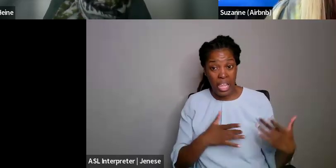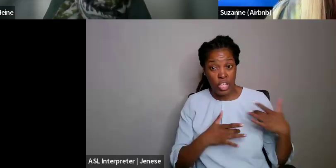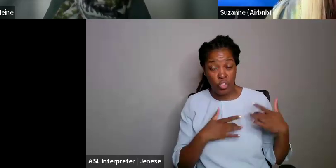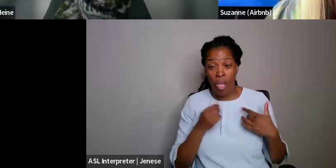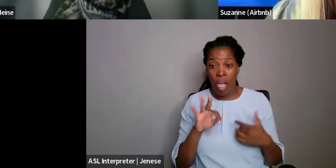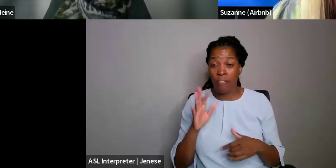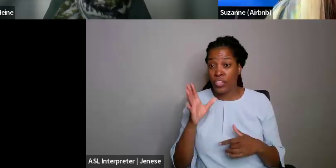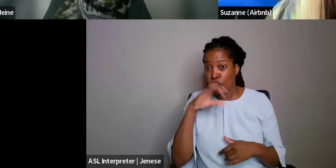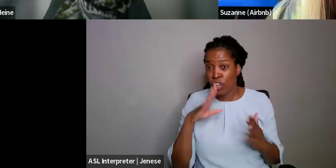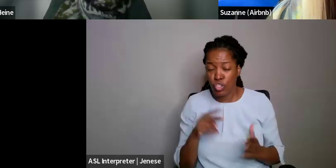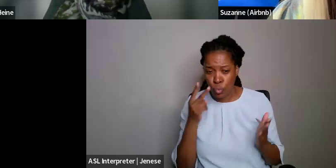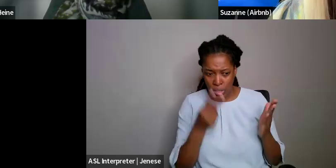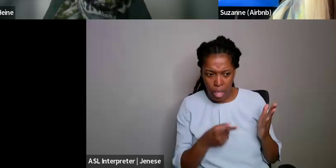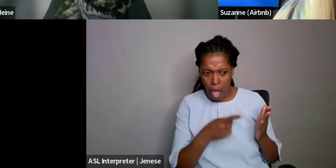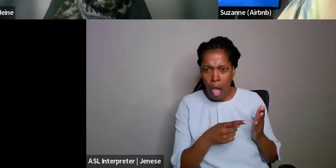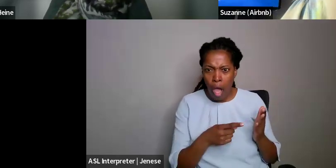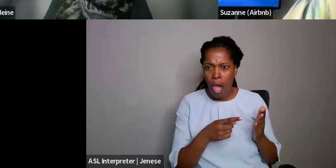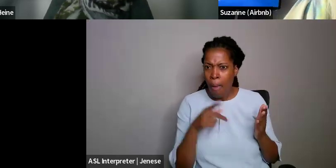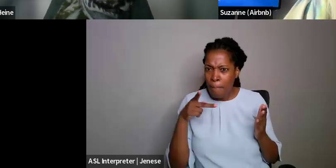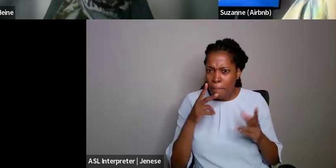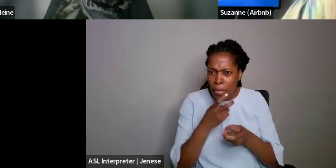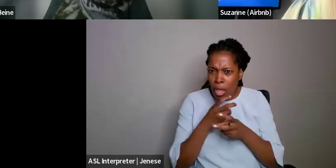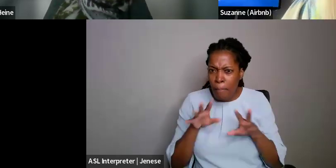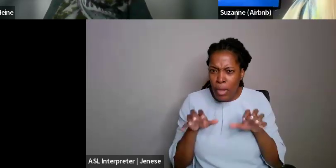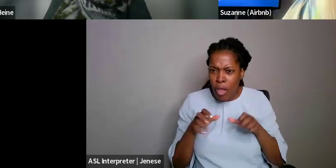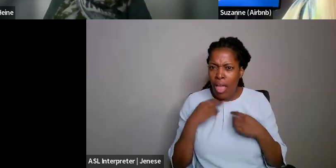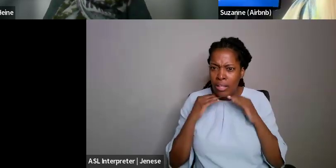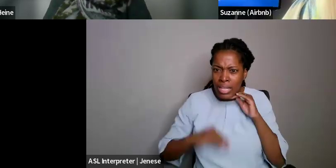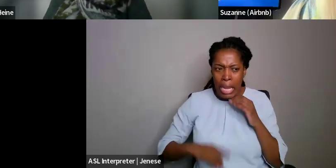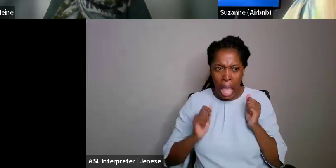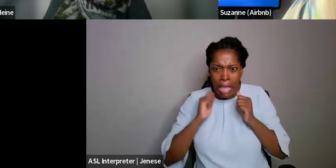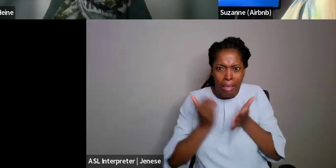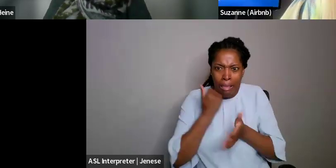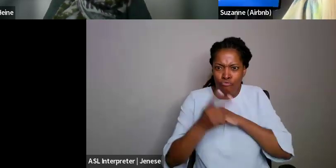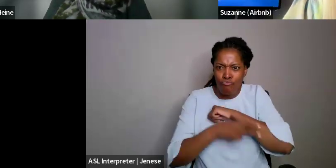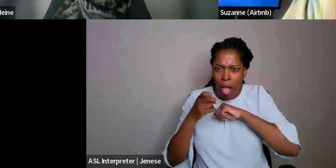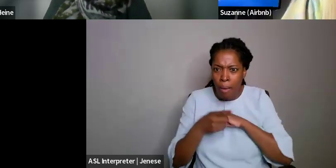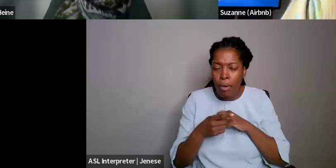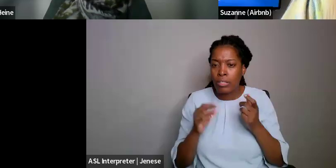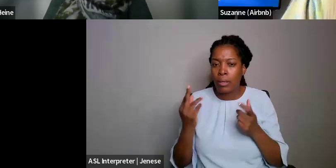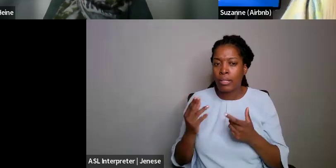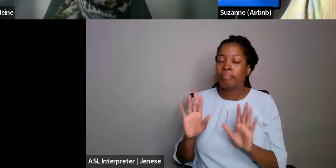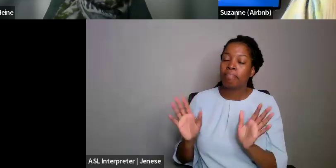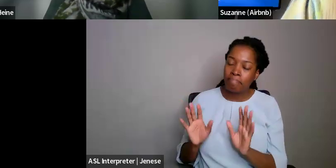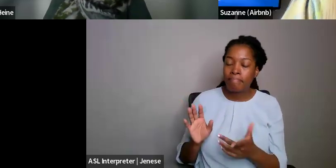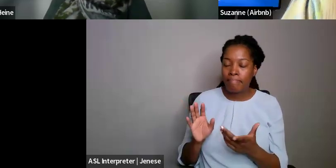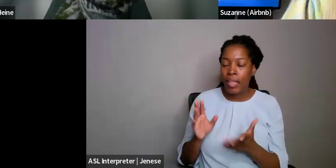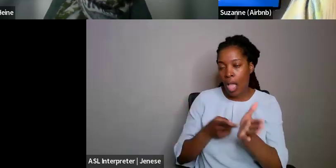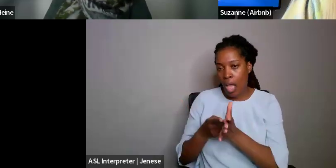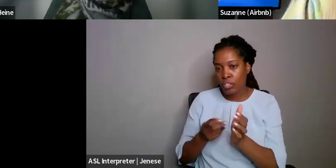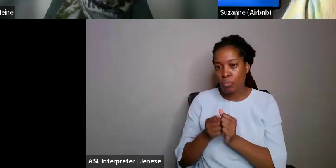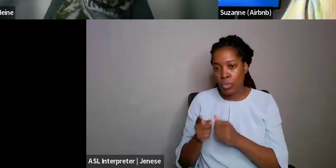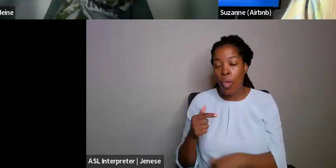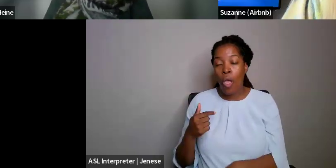of by strangers who may not always have good intentions? So yes, to be honest with you, that's actually happened to me once. I was stalked